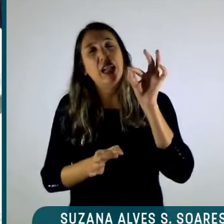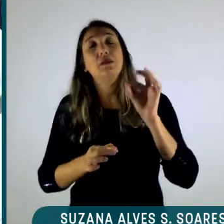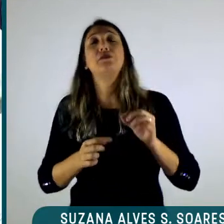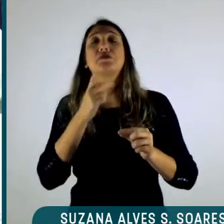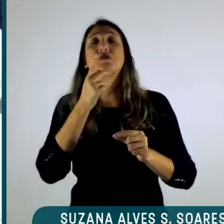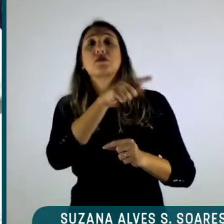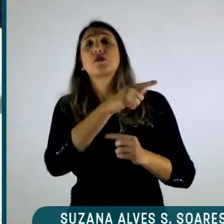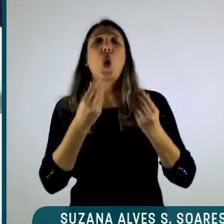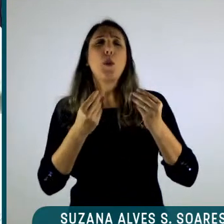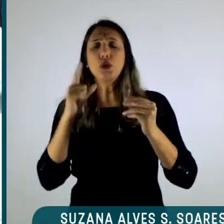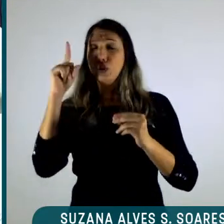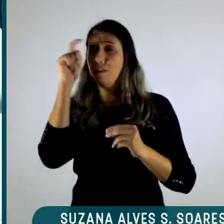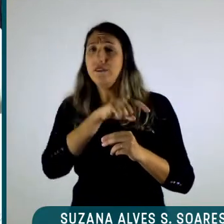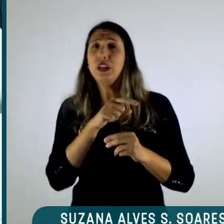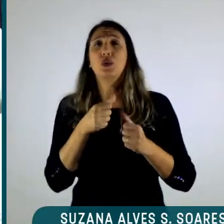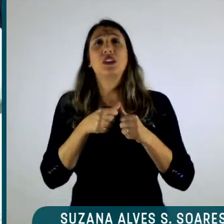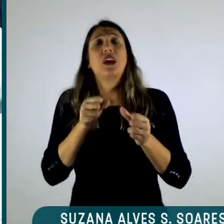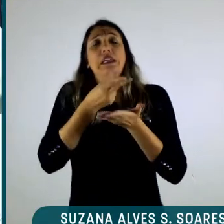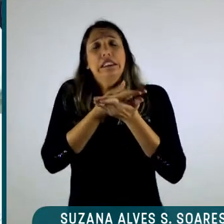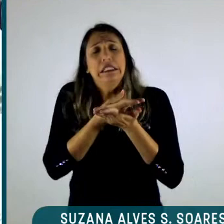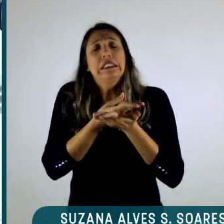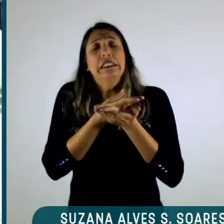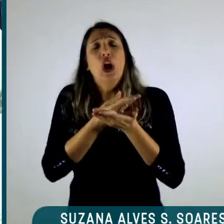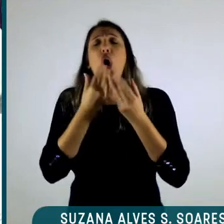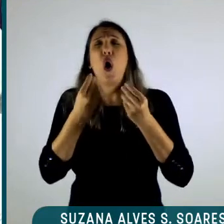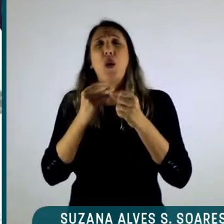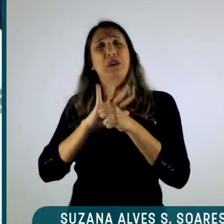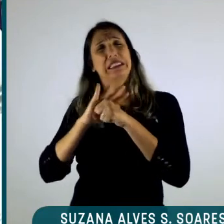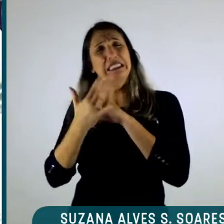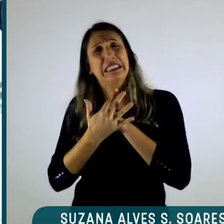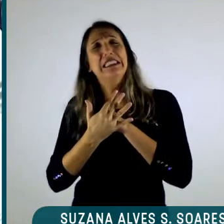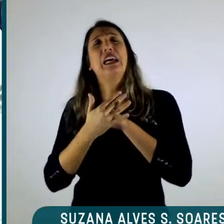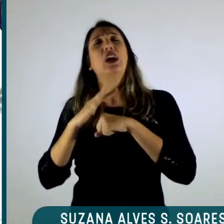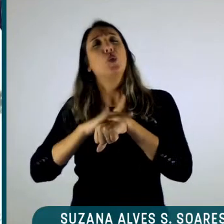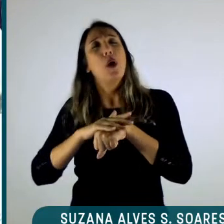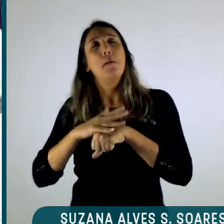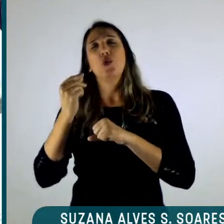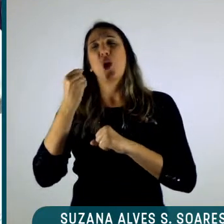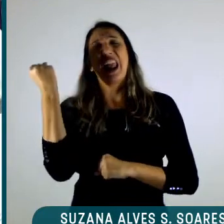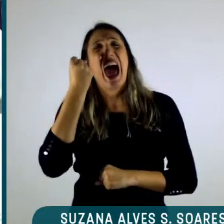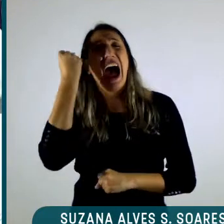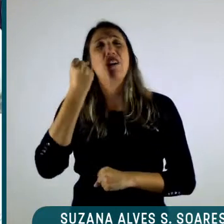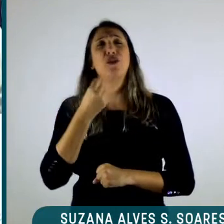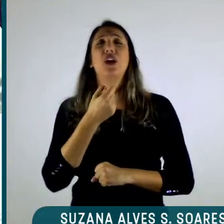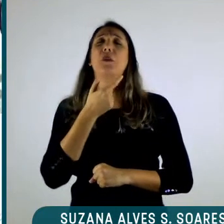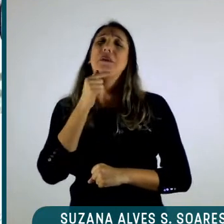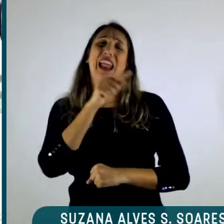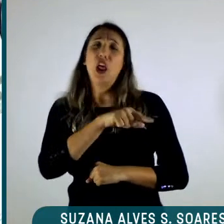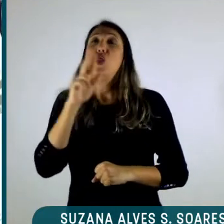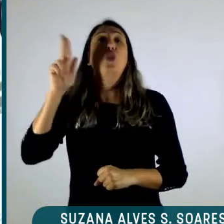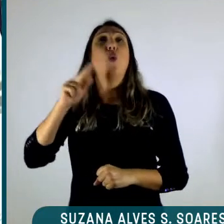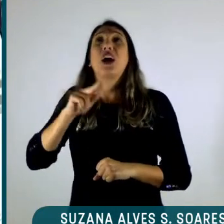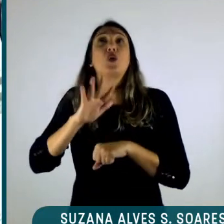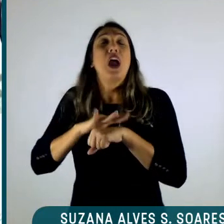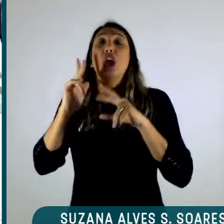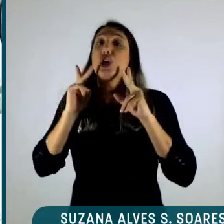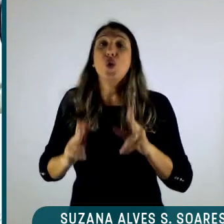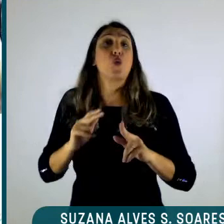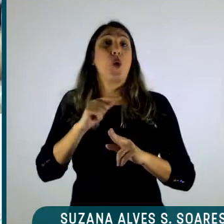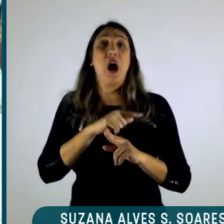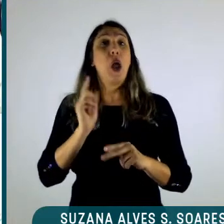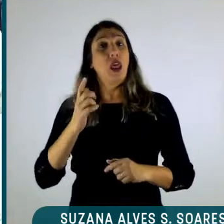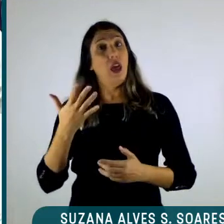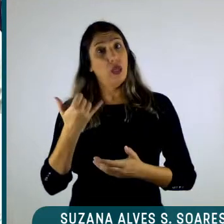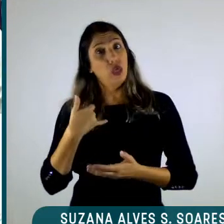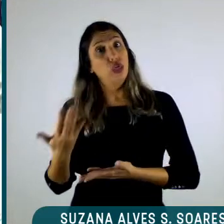now. He was saying how it was difficult to be hospitalized with a severe disease. He had never had a